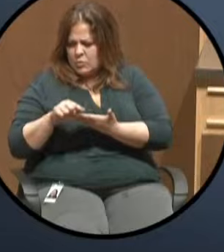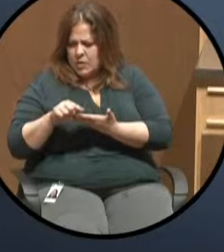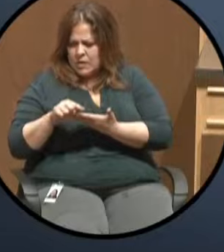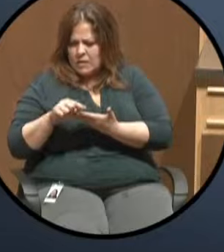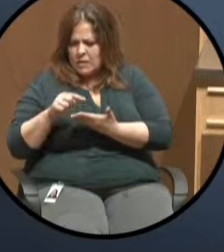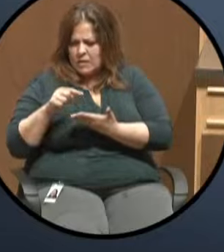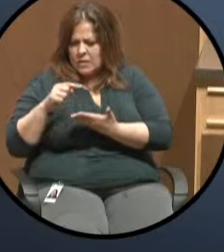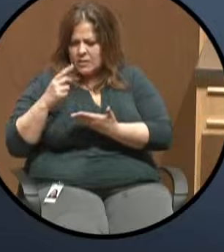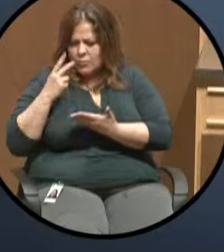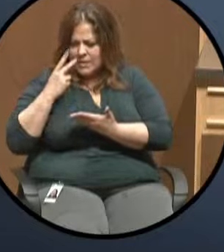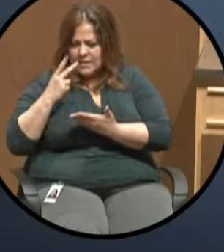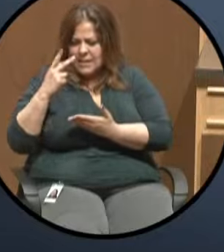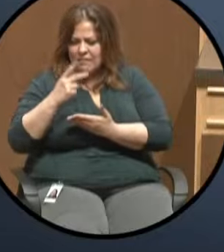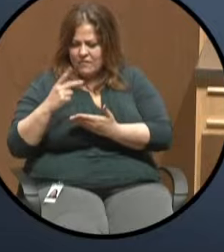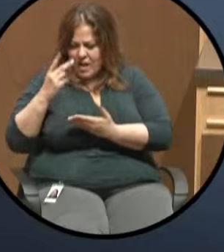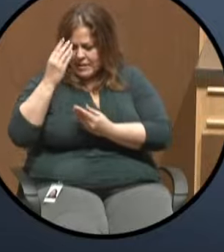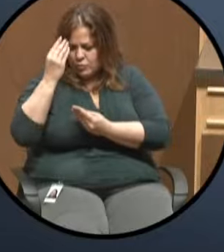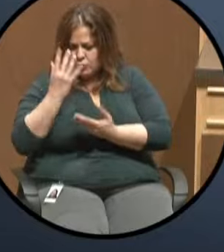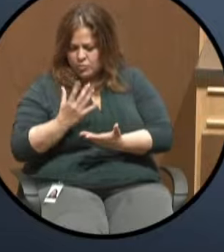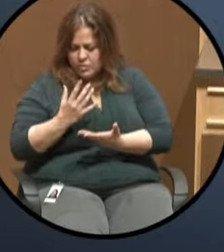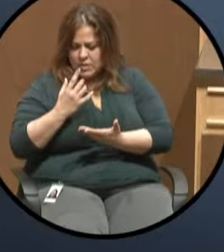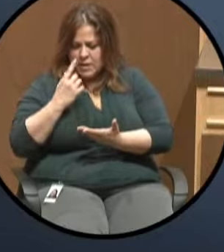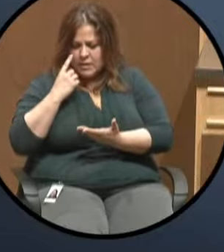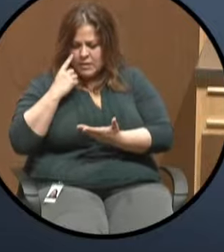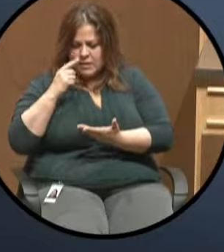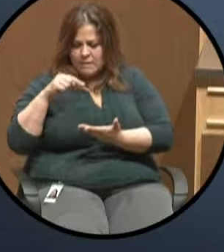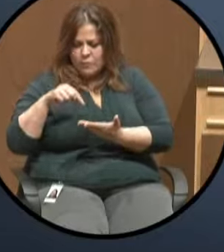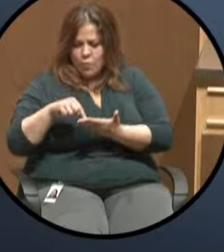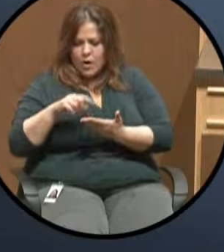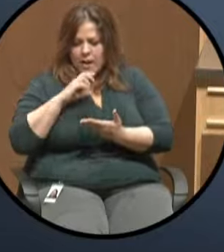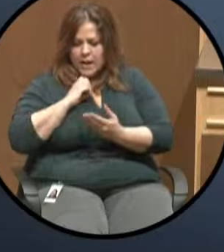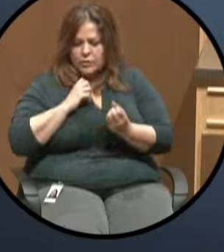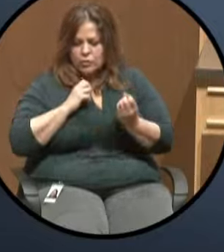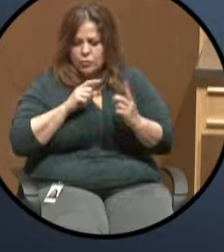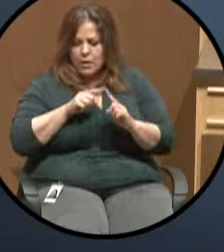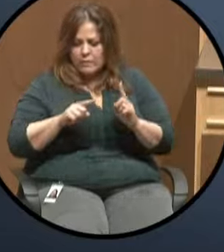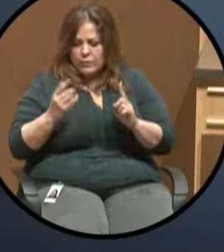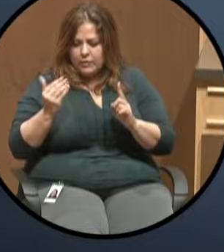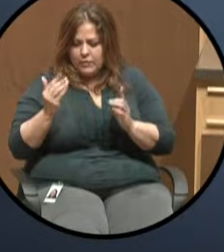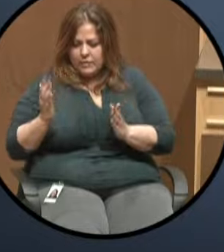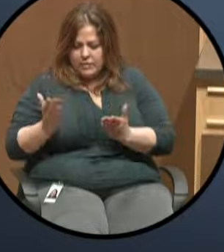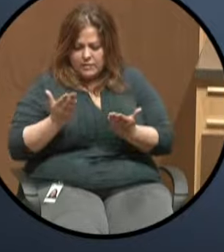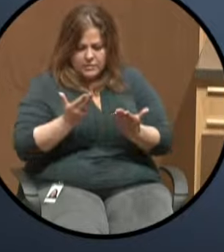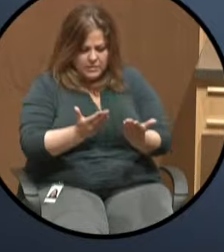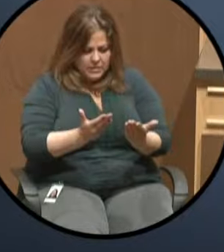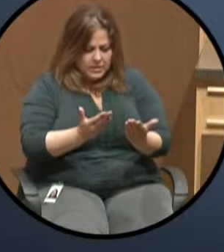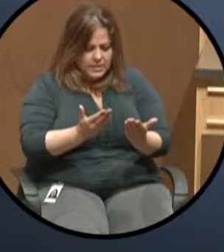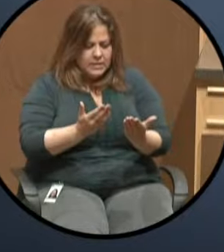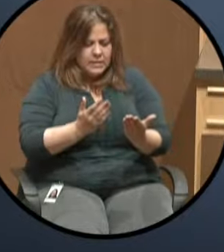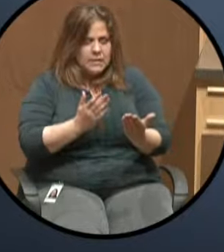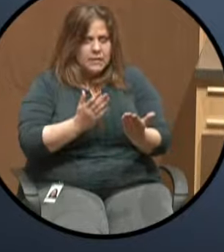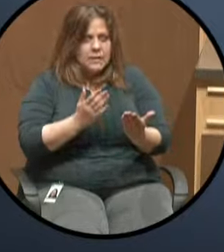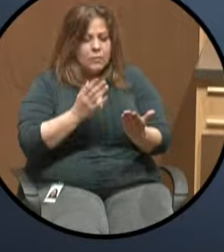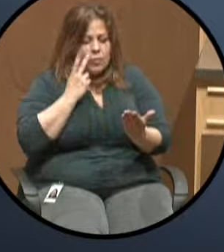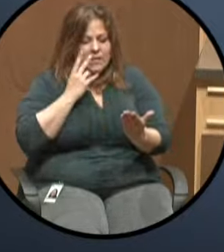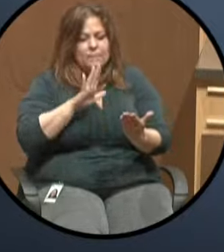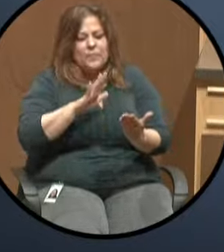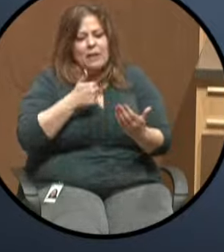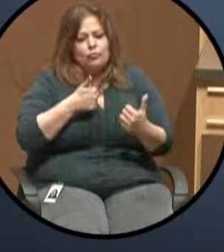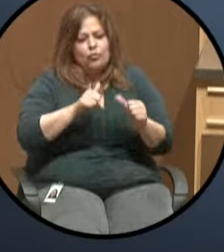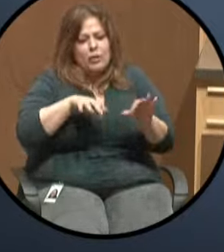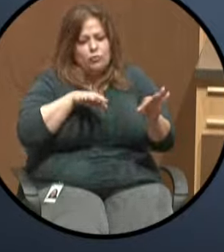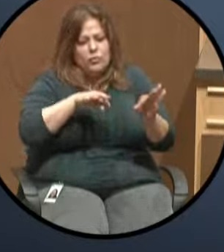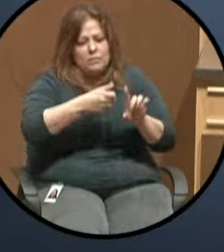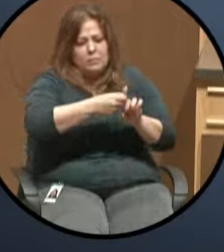Pfizer presented along with their data for the 12 to 15-year age groups, is that, I'll break this down. If you